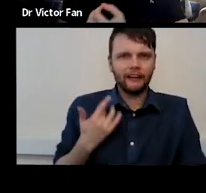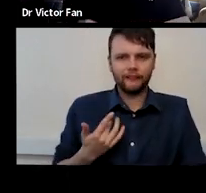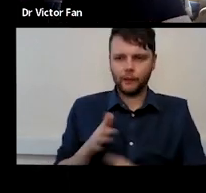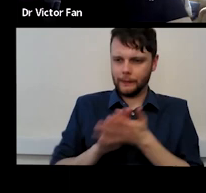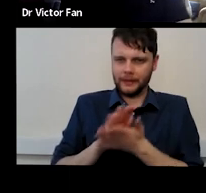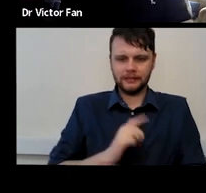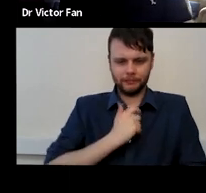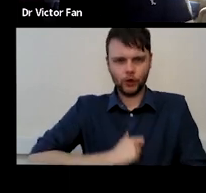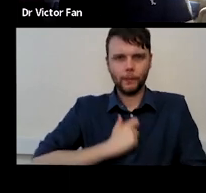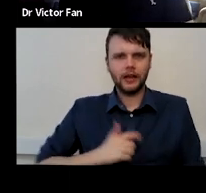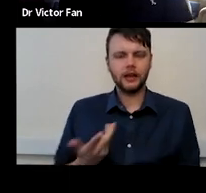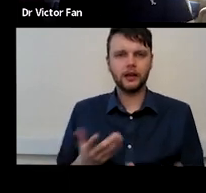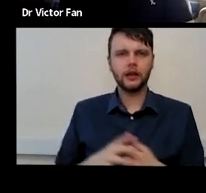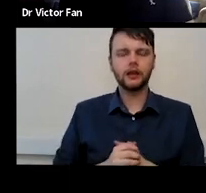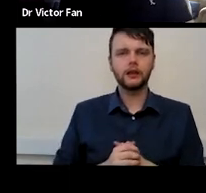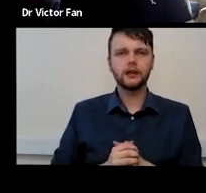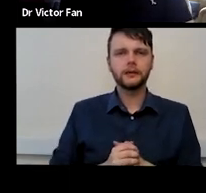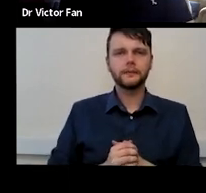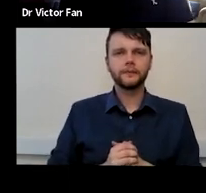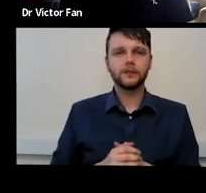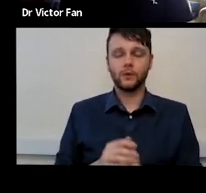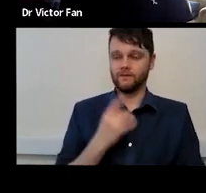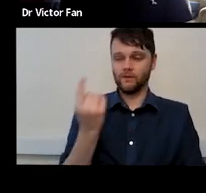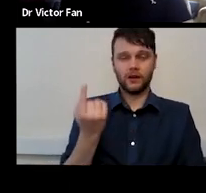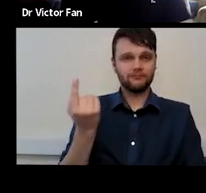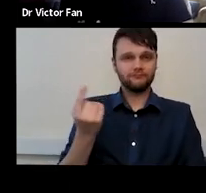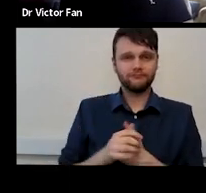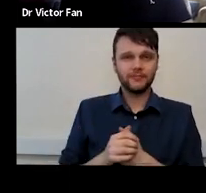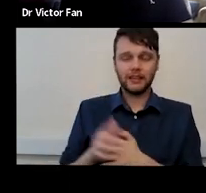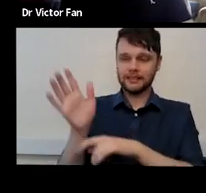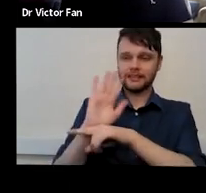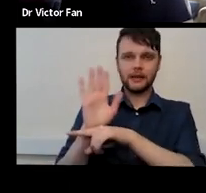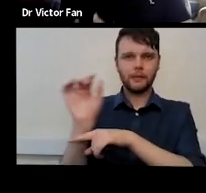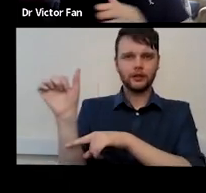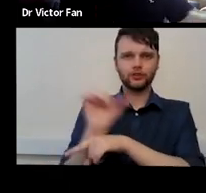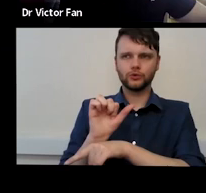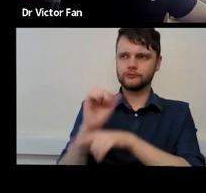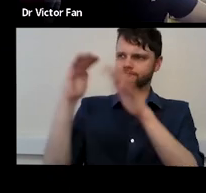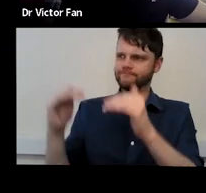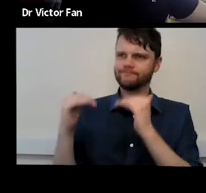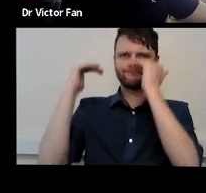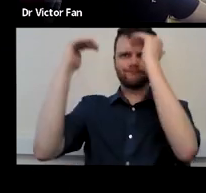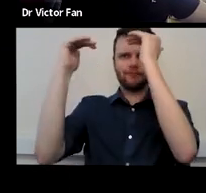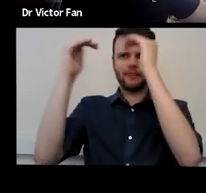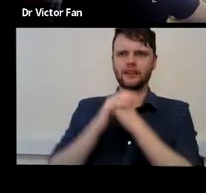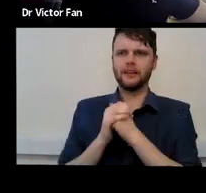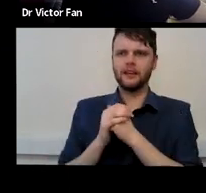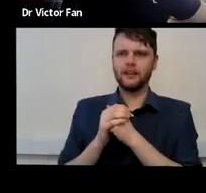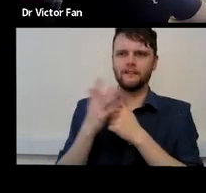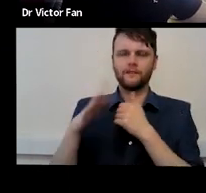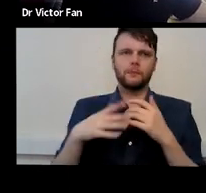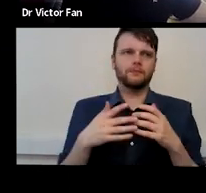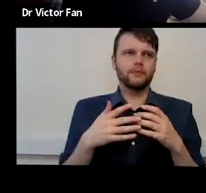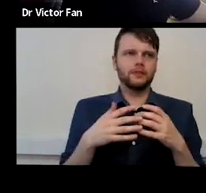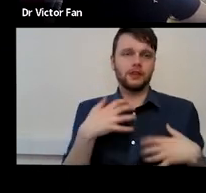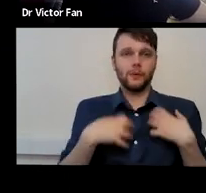human. And so for him, the cinema should elevate itself from a pure popular entertainment